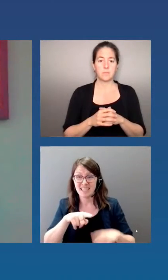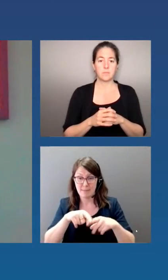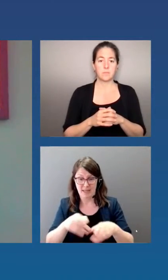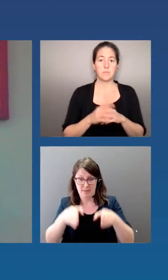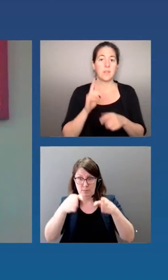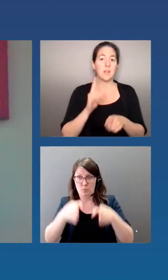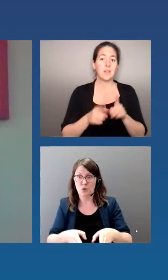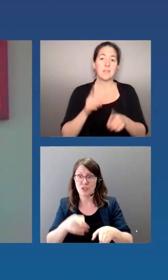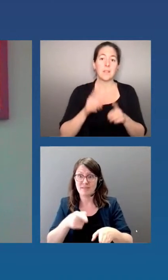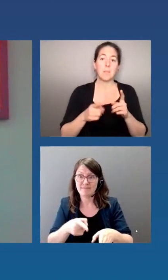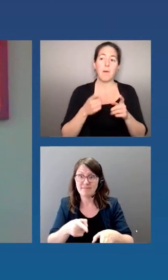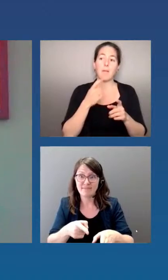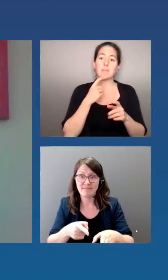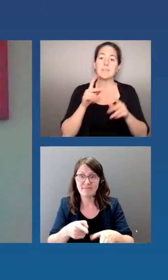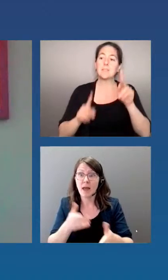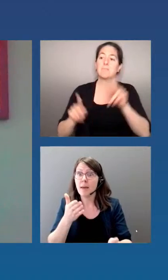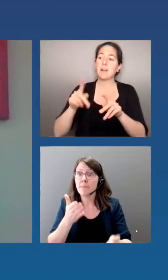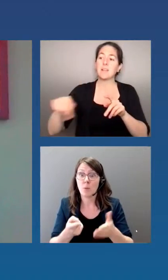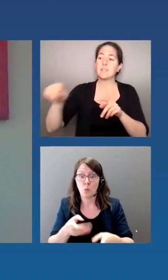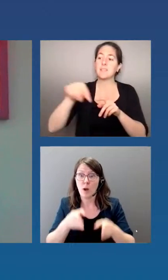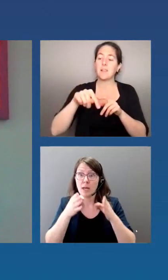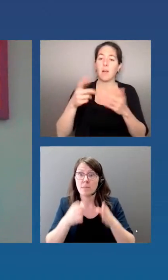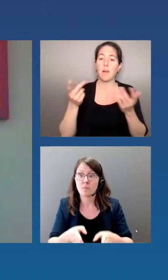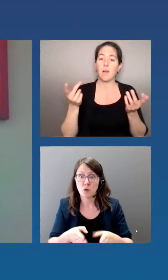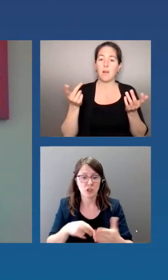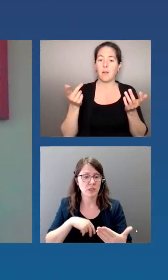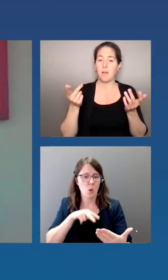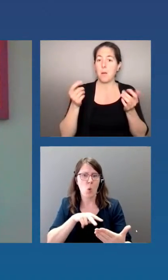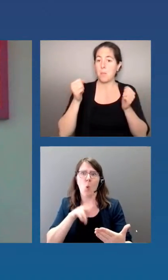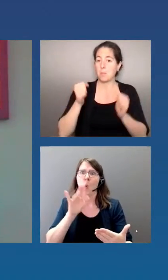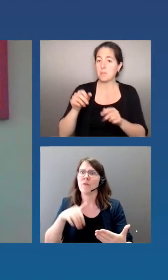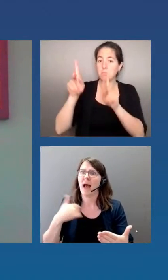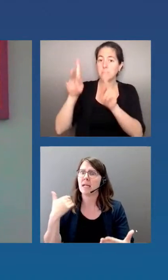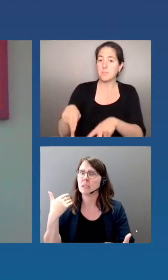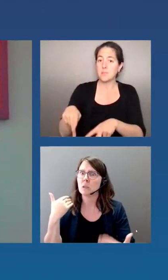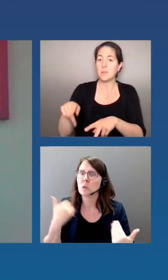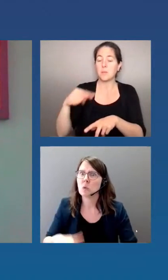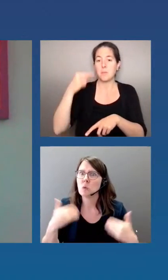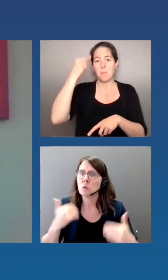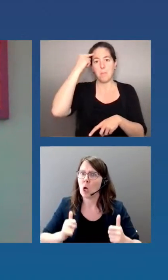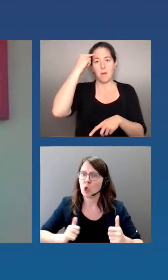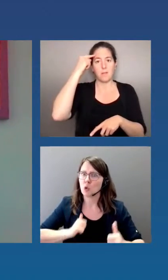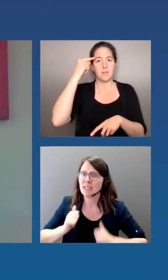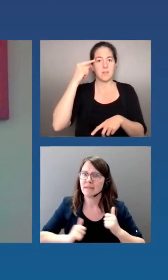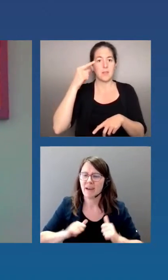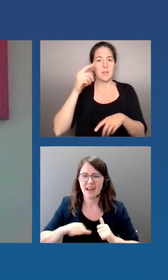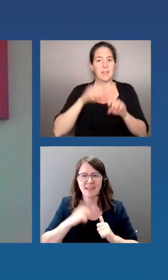that feels something's very aggressive that another person feels is actually, quite moderate. So